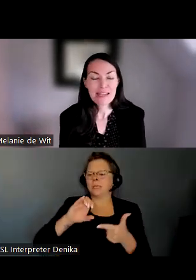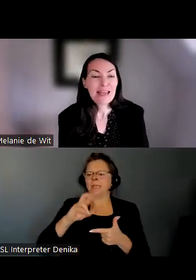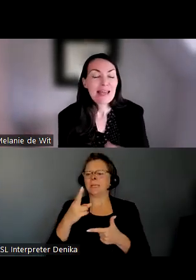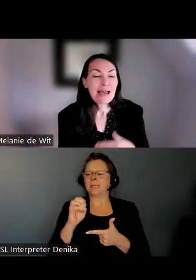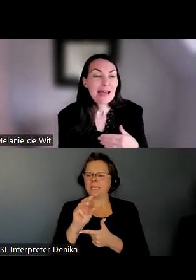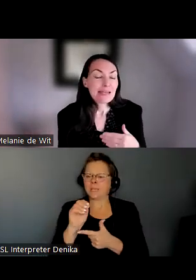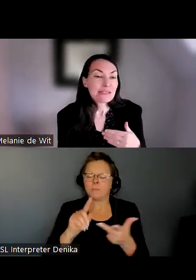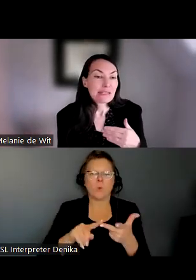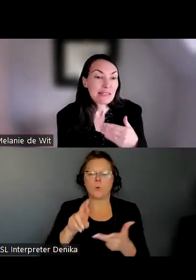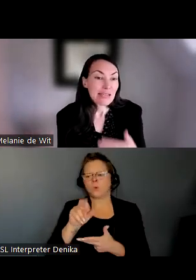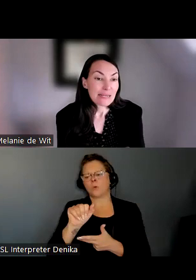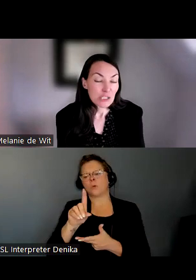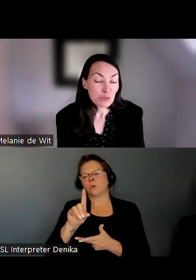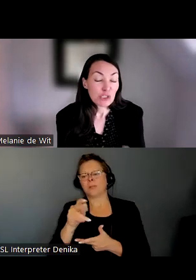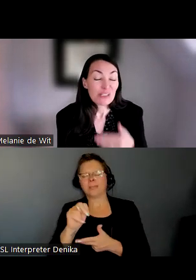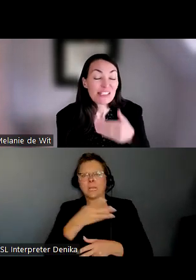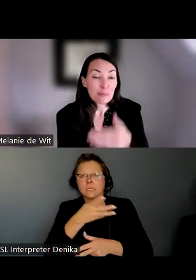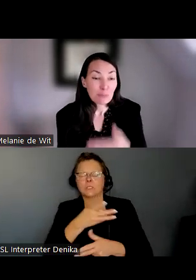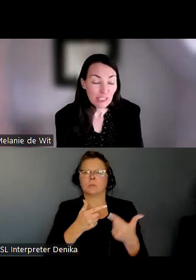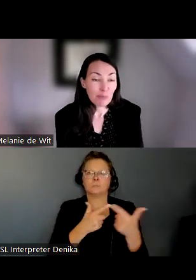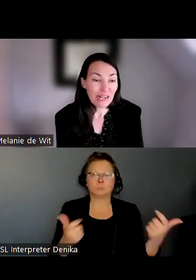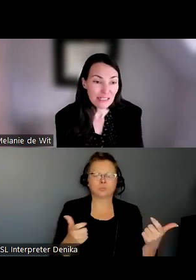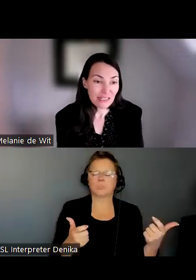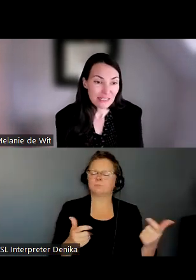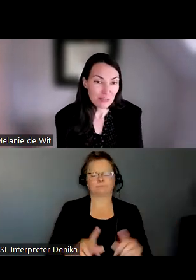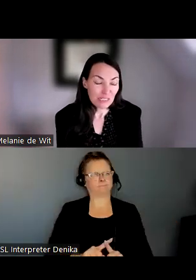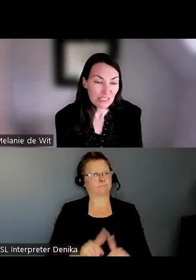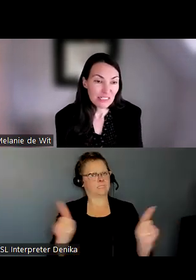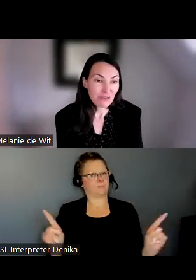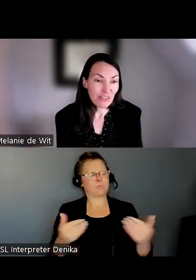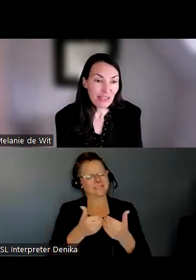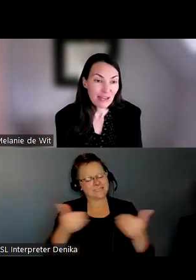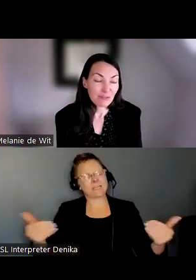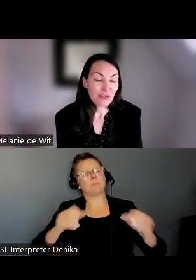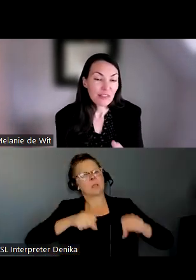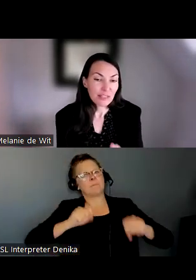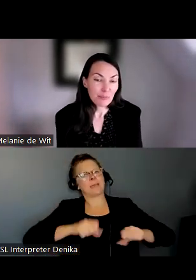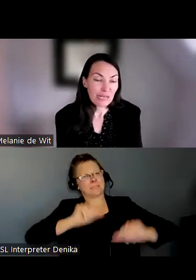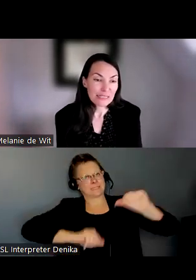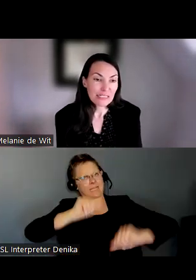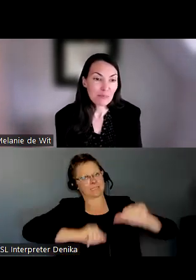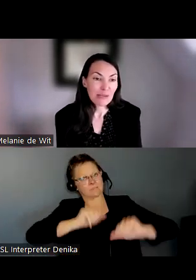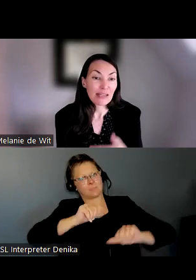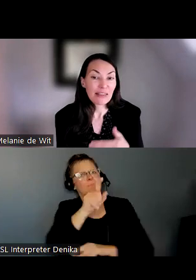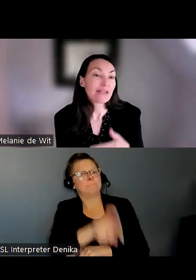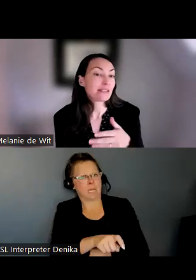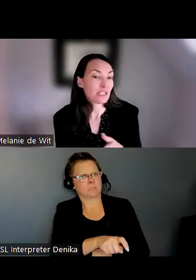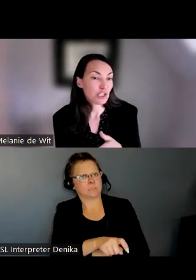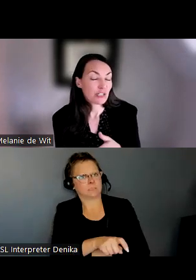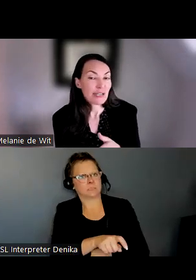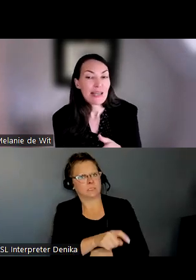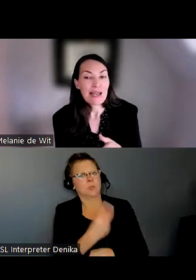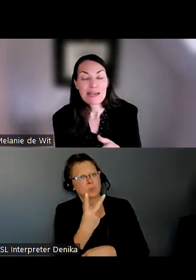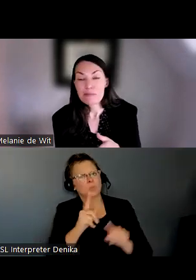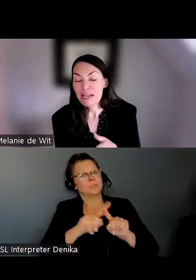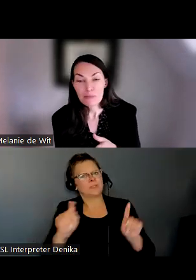in. And so you would do a separate capacity assessment to see if they have the capacity to make that